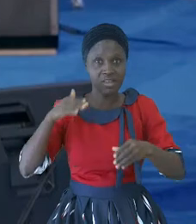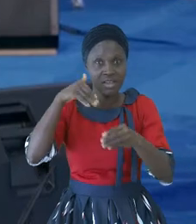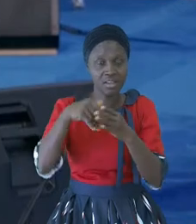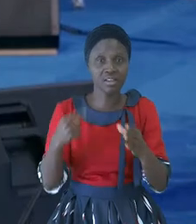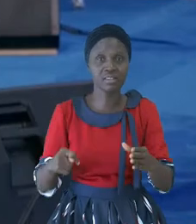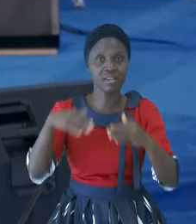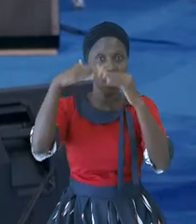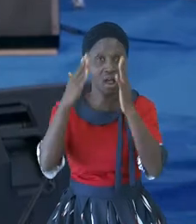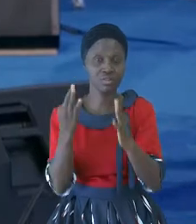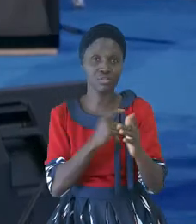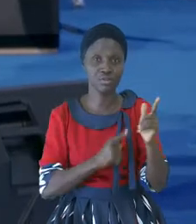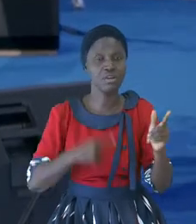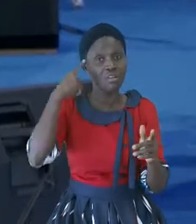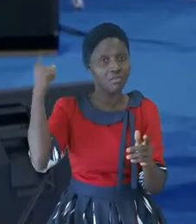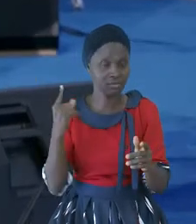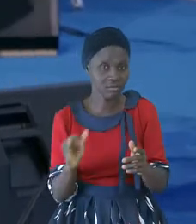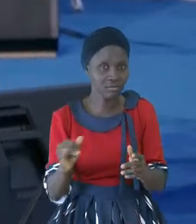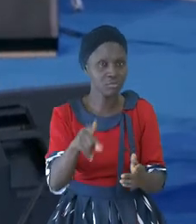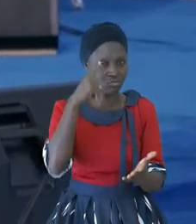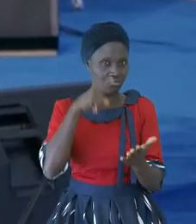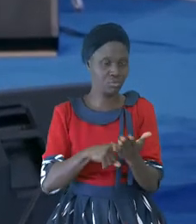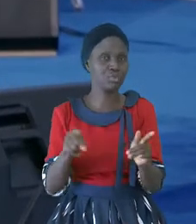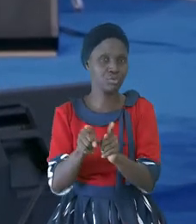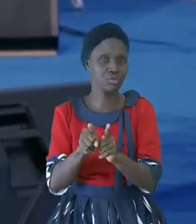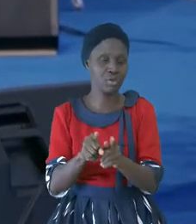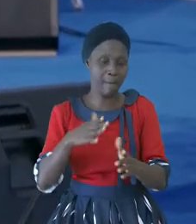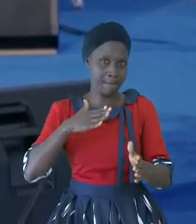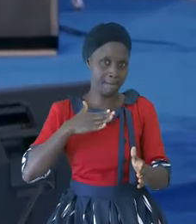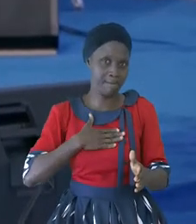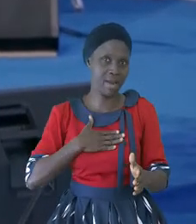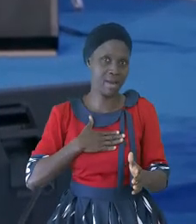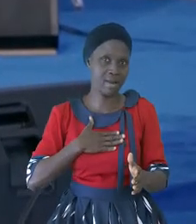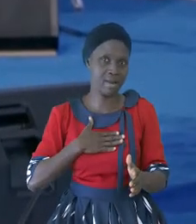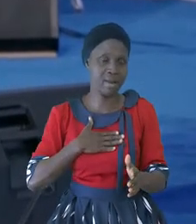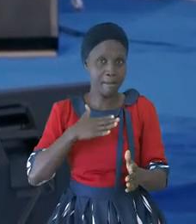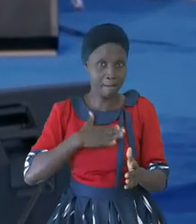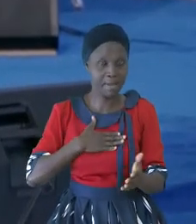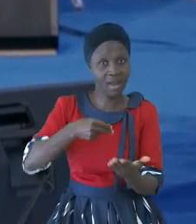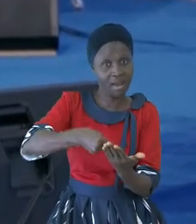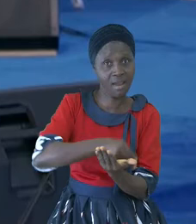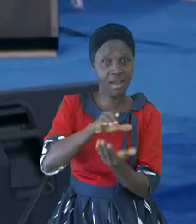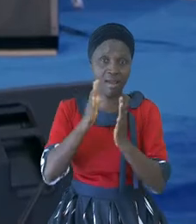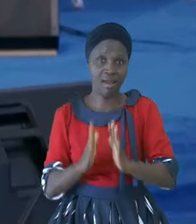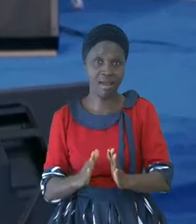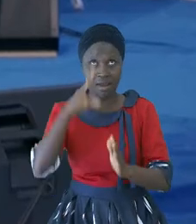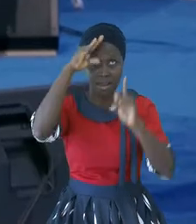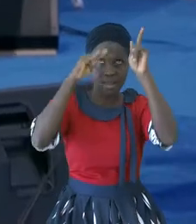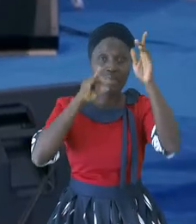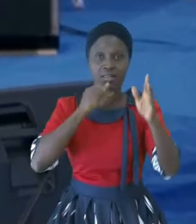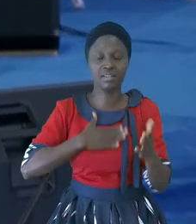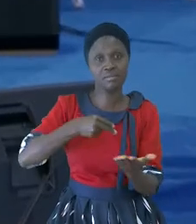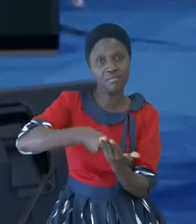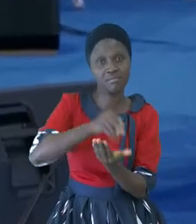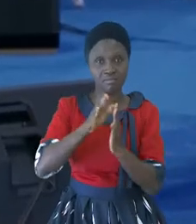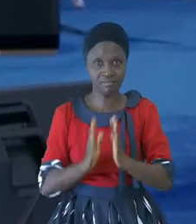Lord forever. You notice mine is my shepherd, and it's my soul that